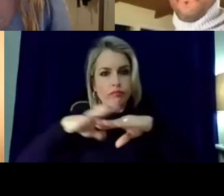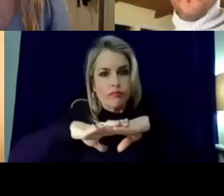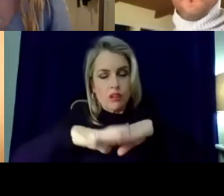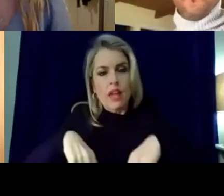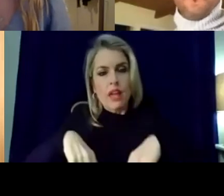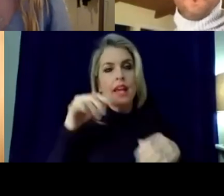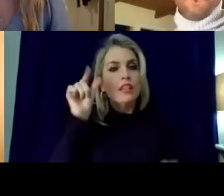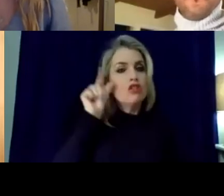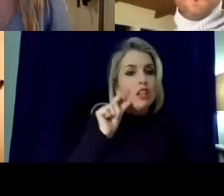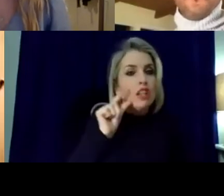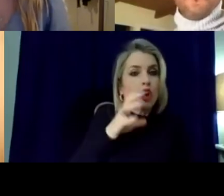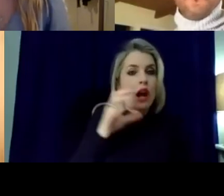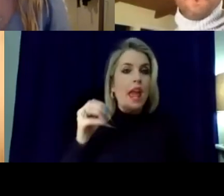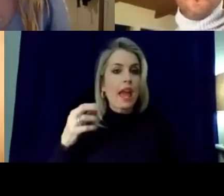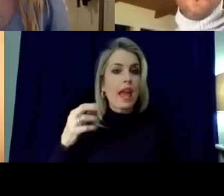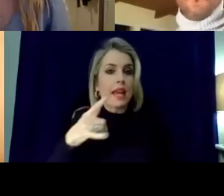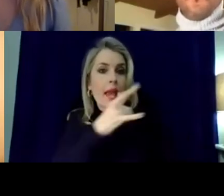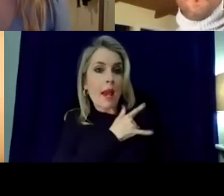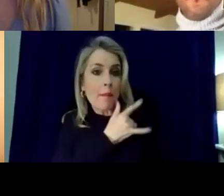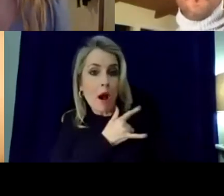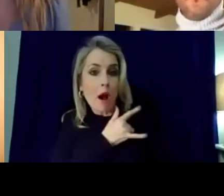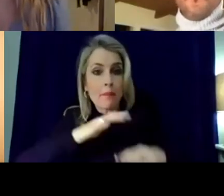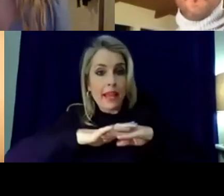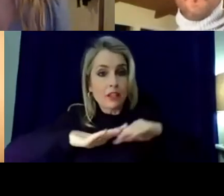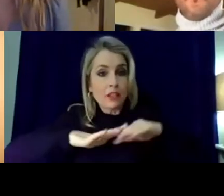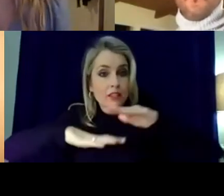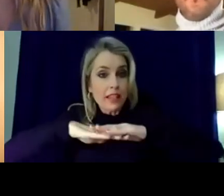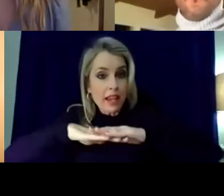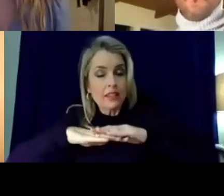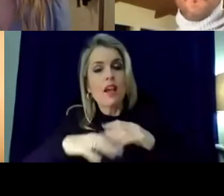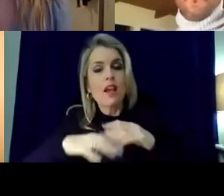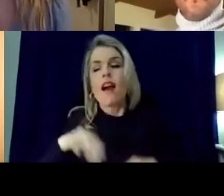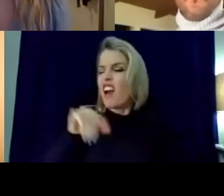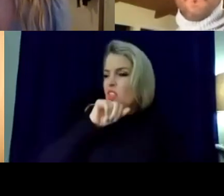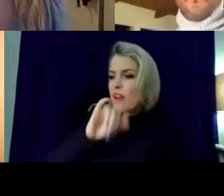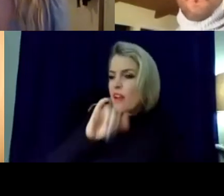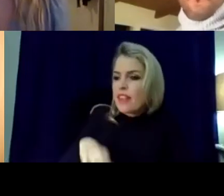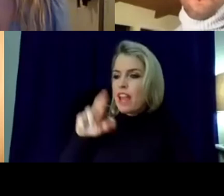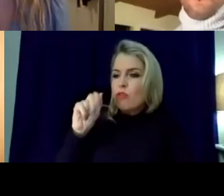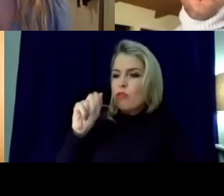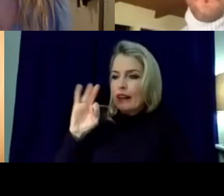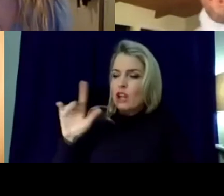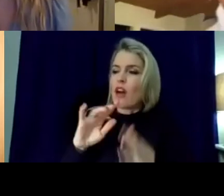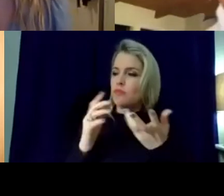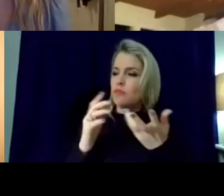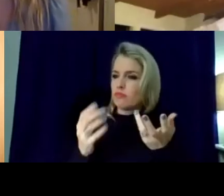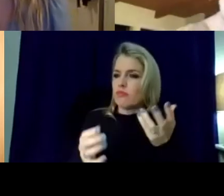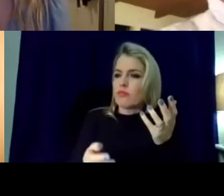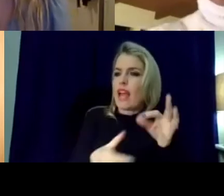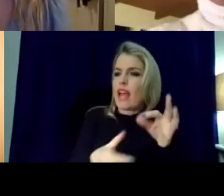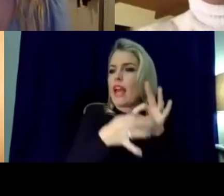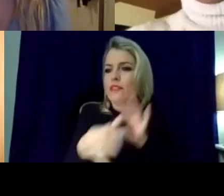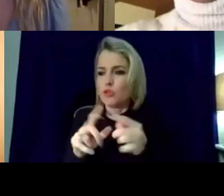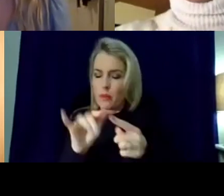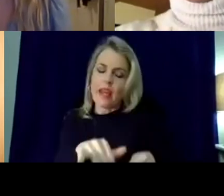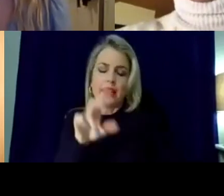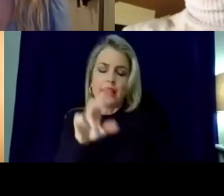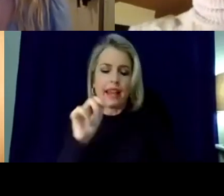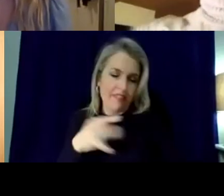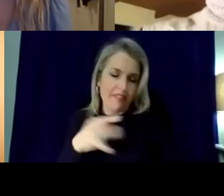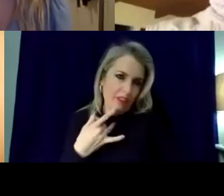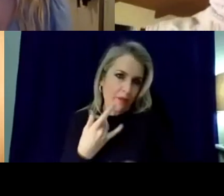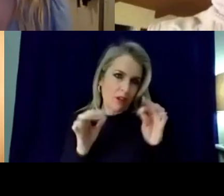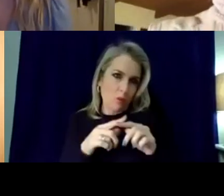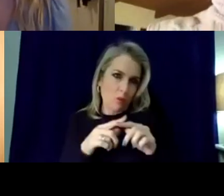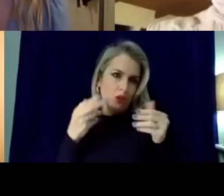and hip hop intersect. Love that. Yeah. And so Randall, kind of going off of that, and Dan, obviously feel free